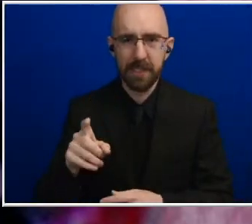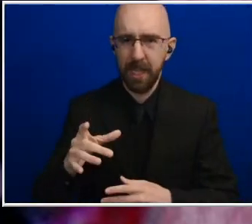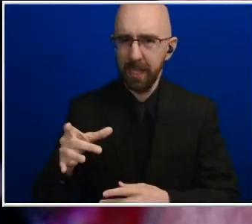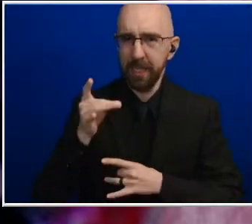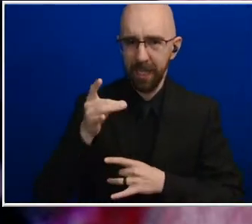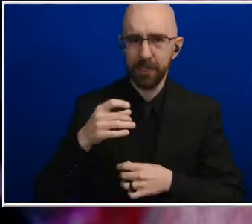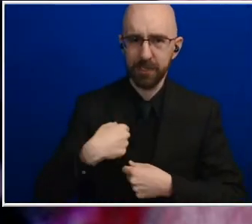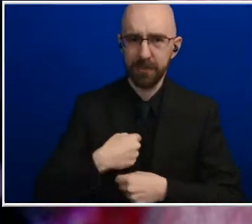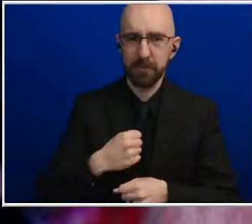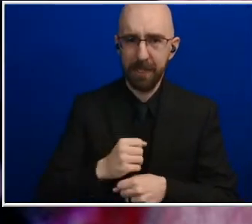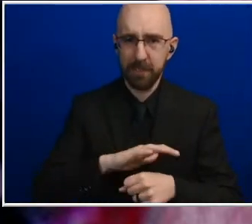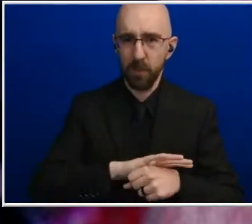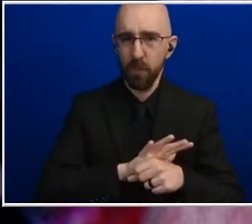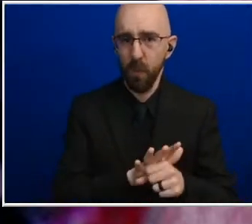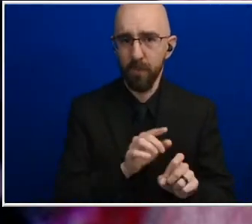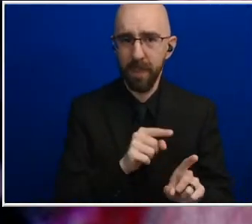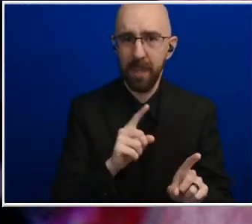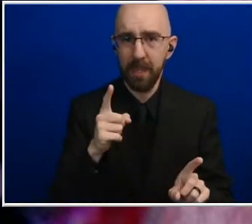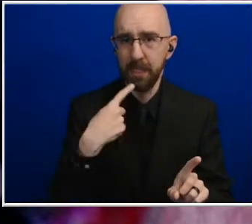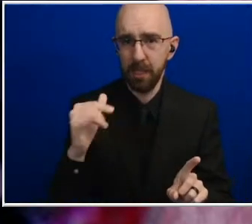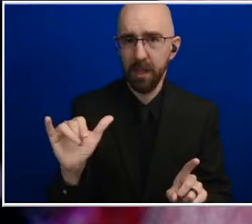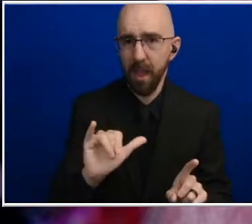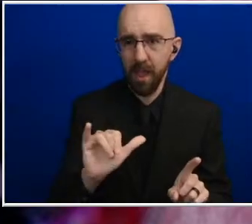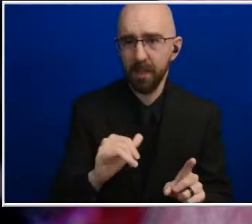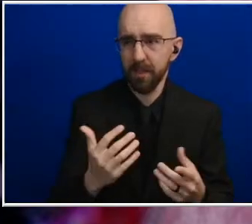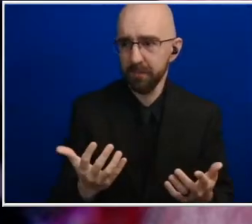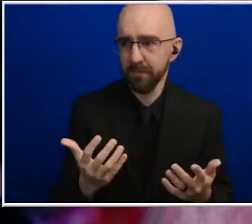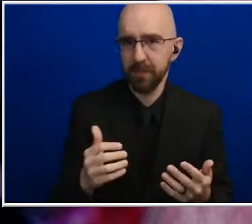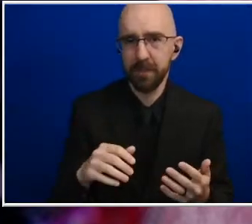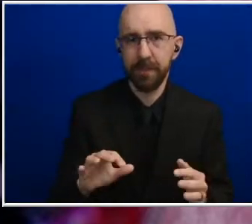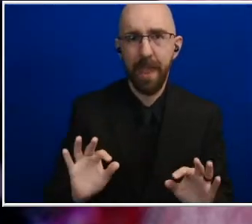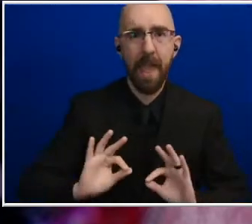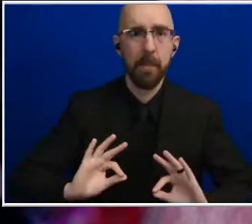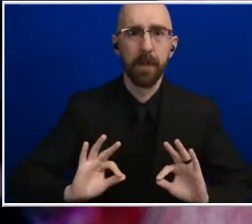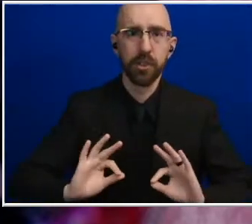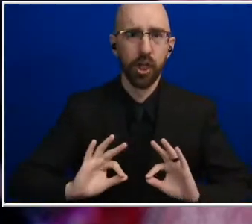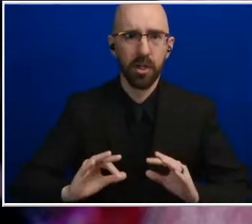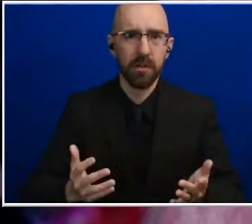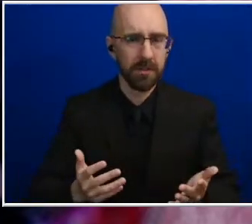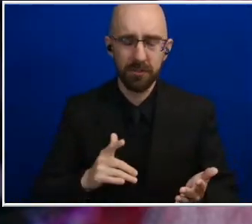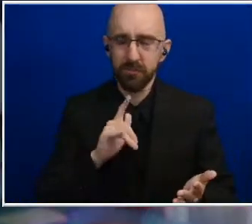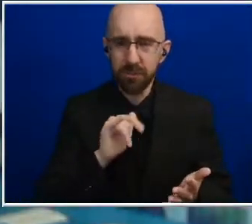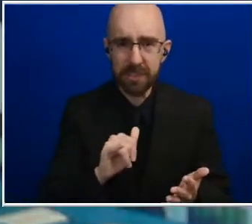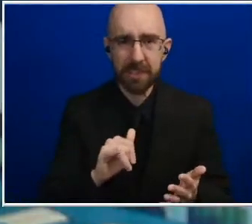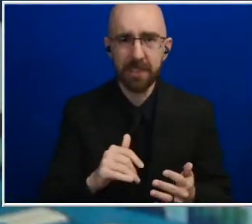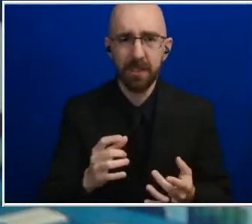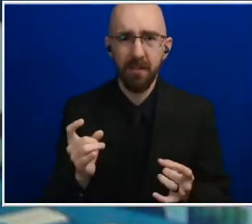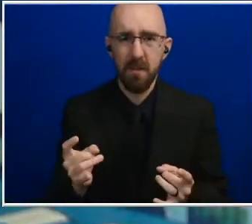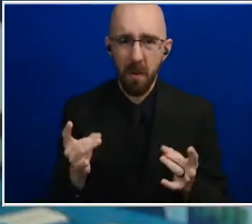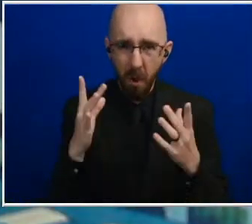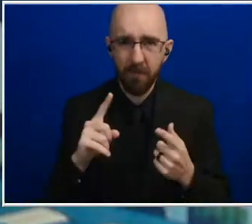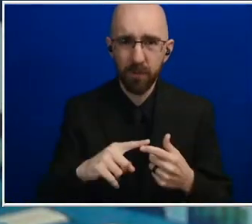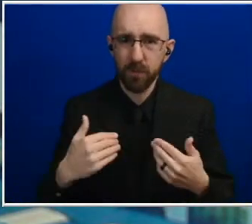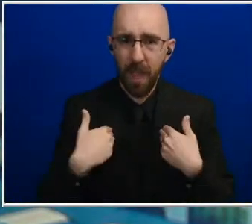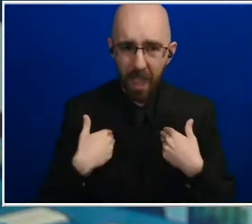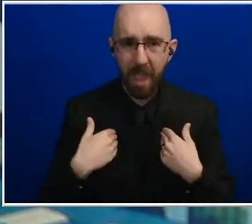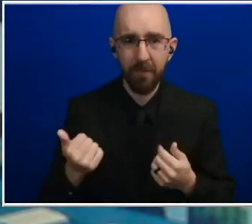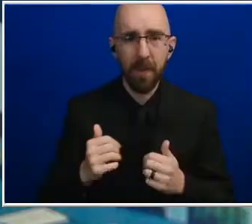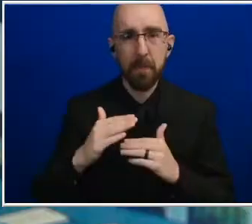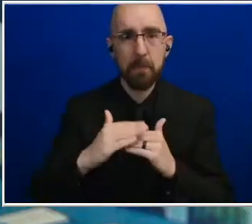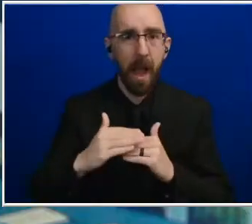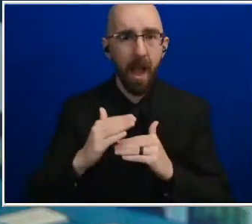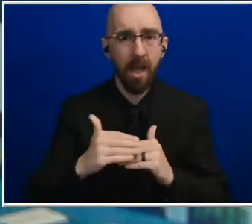COVID look like an amateur. It is miserable for people with even the mildest of cases because